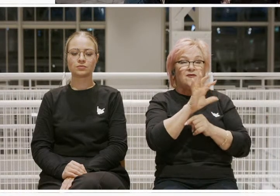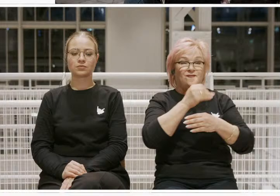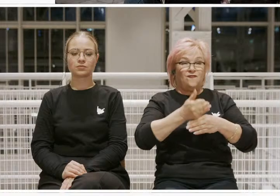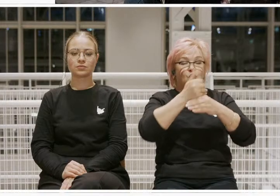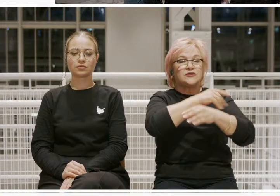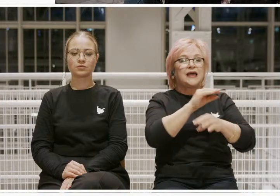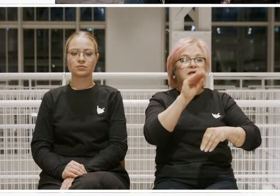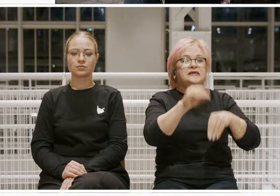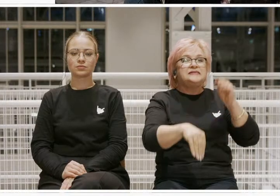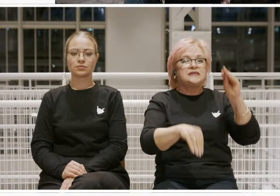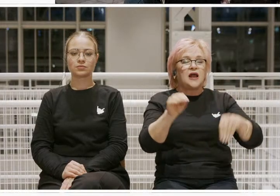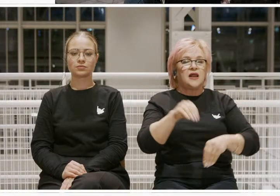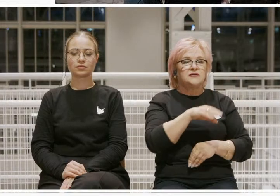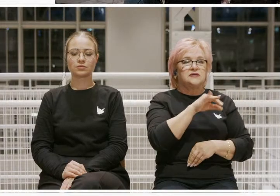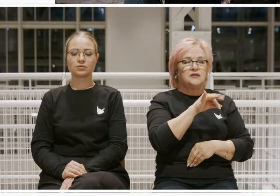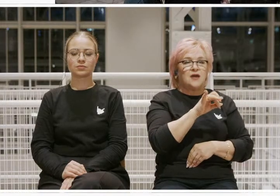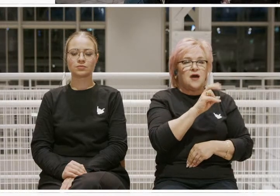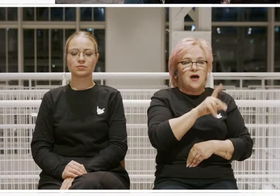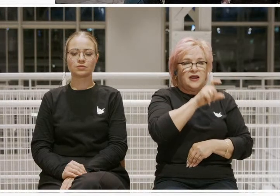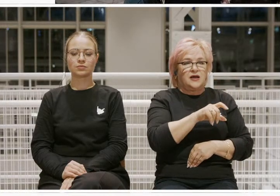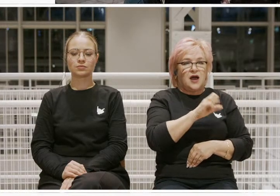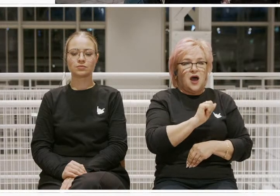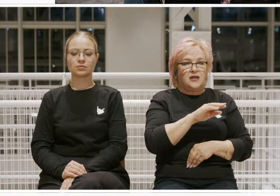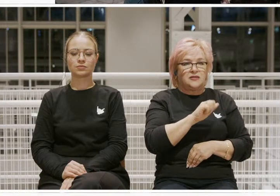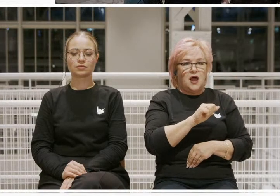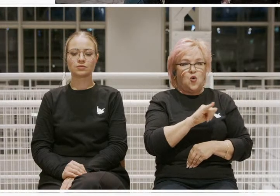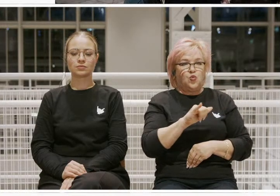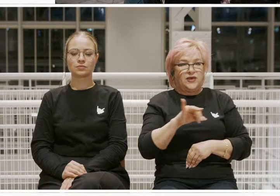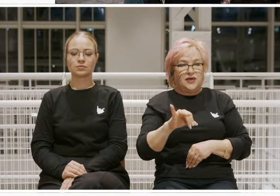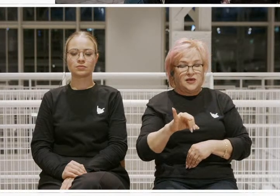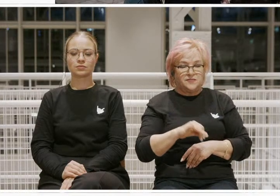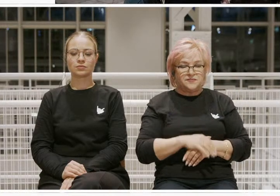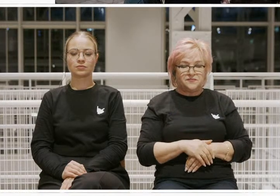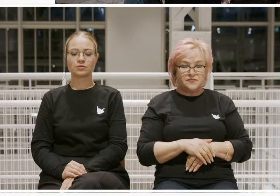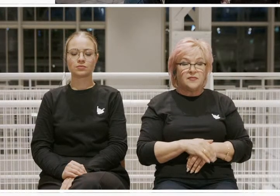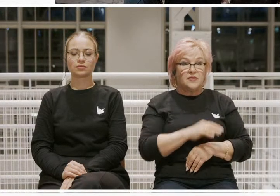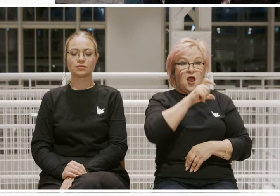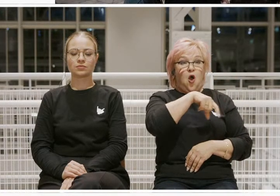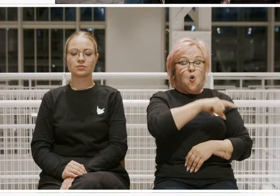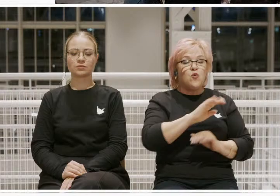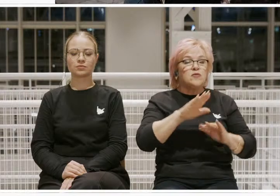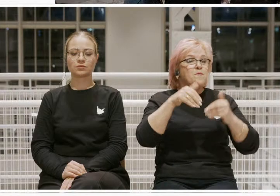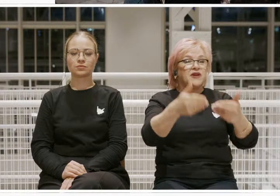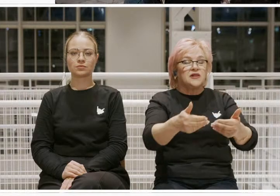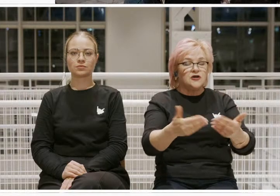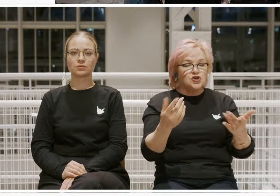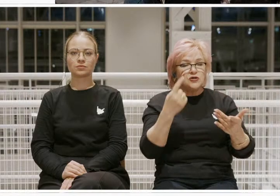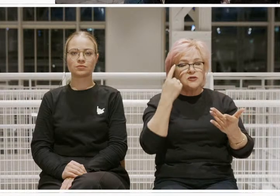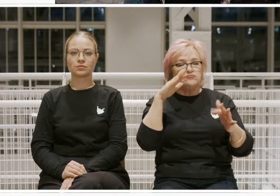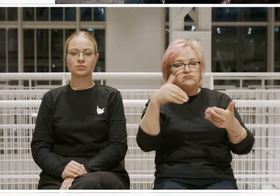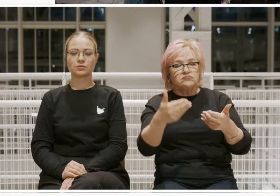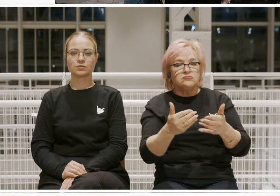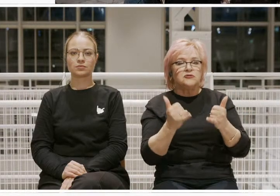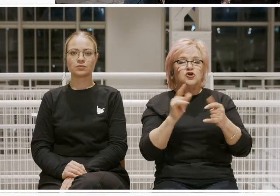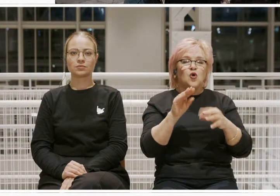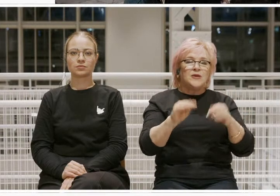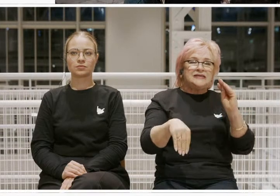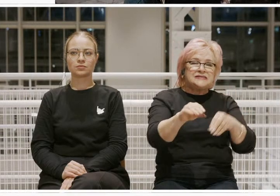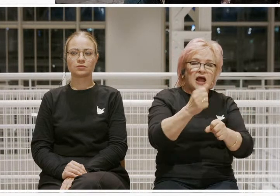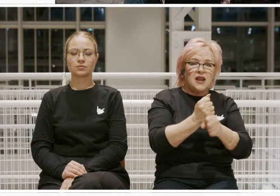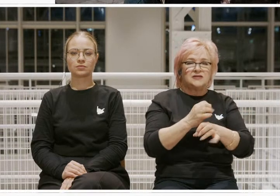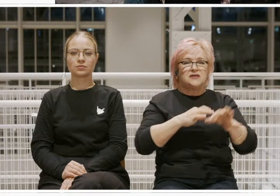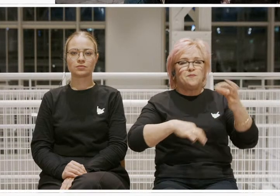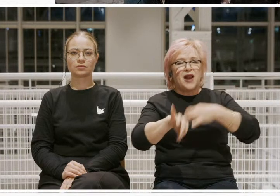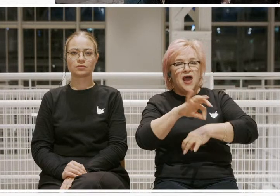an ongoing project through which he actually records the sounds of harbors and shipyards. So